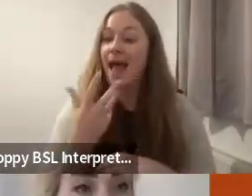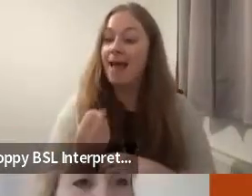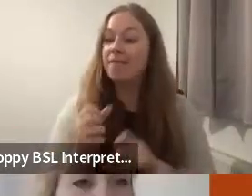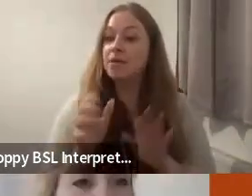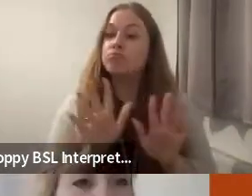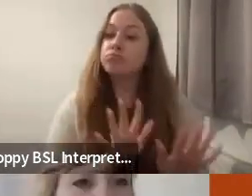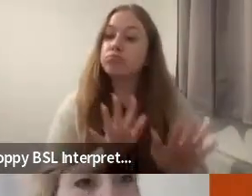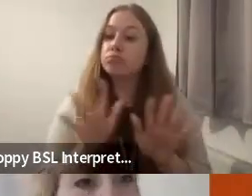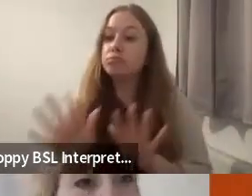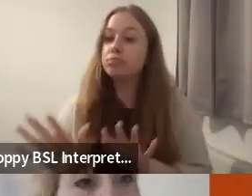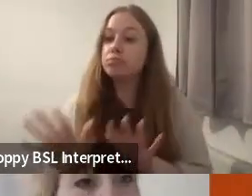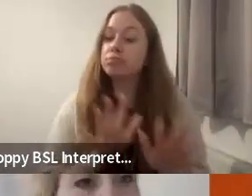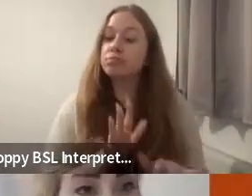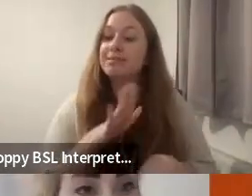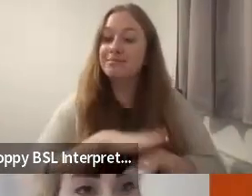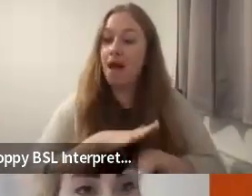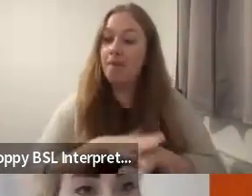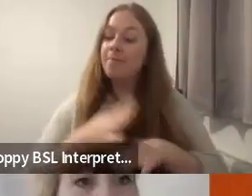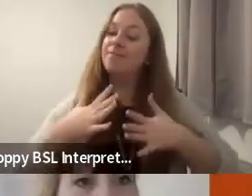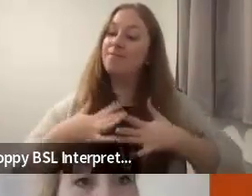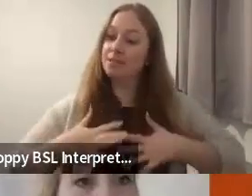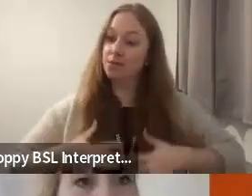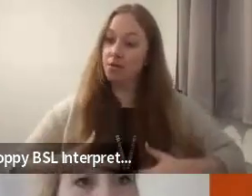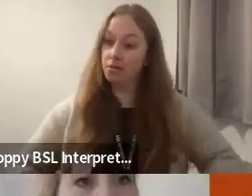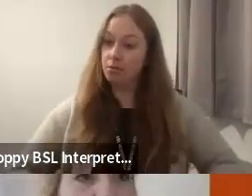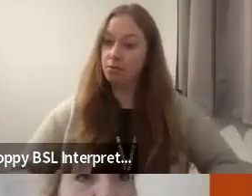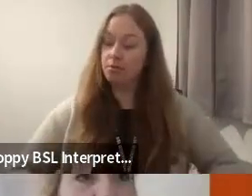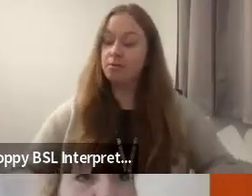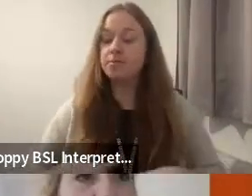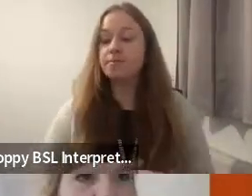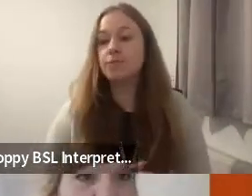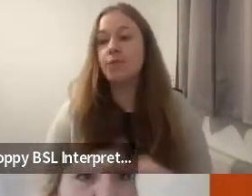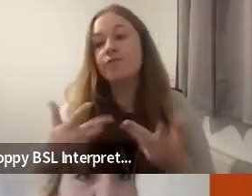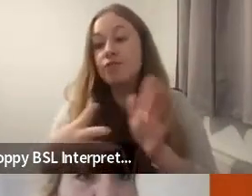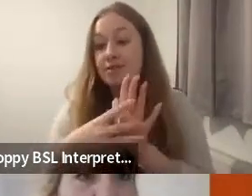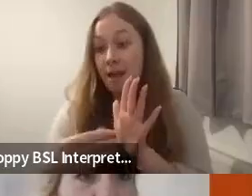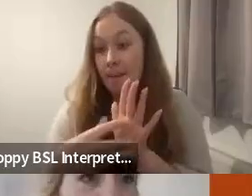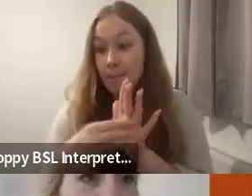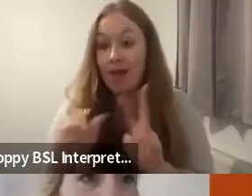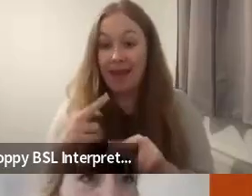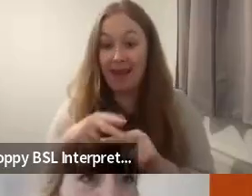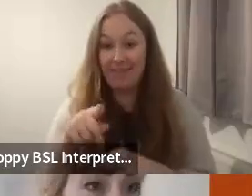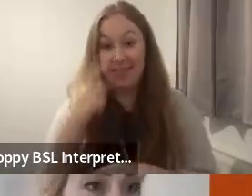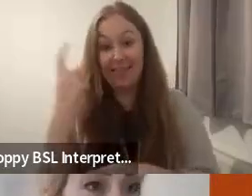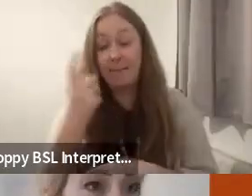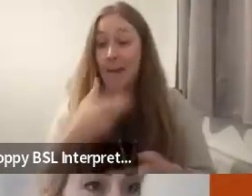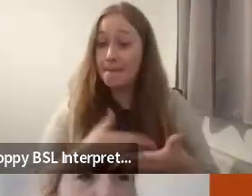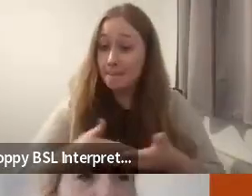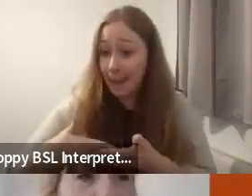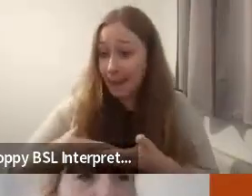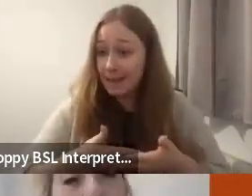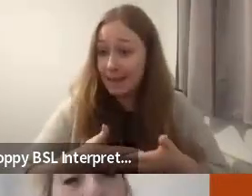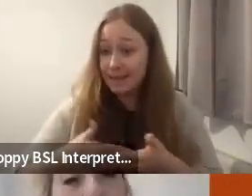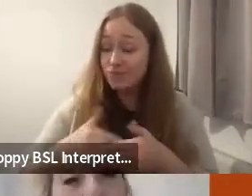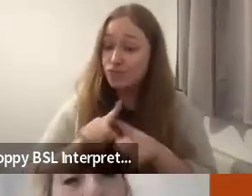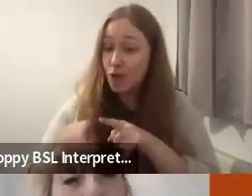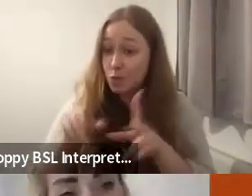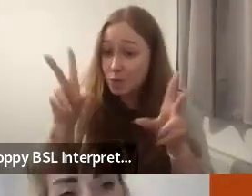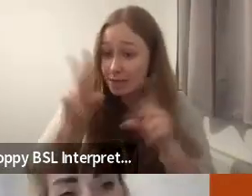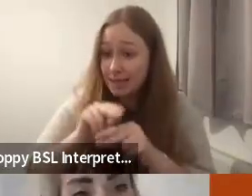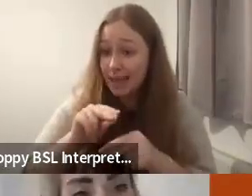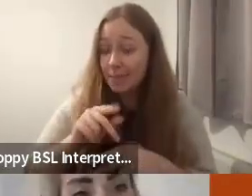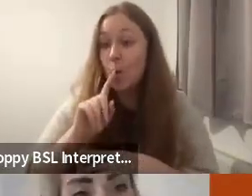time, some physical wind down time too. So, for example, if you think about a baby and we're trying to get a baby to sleep, we'll